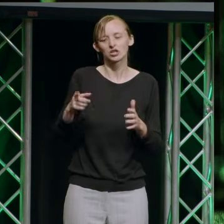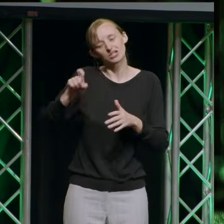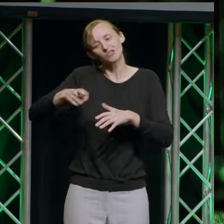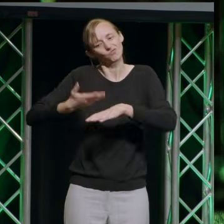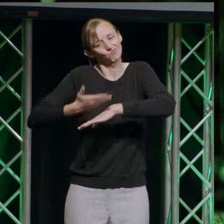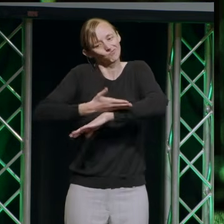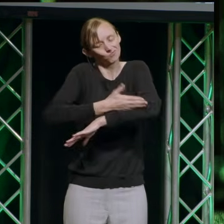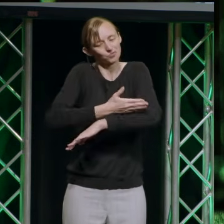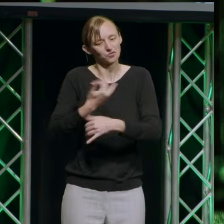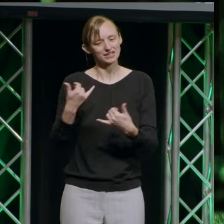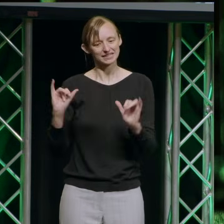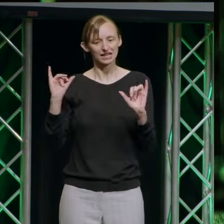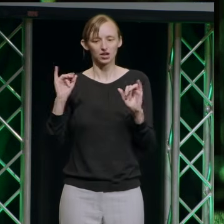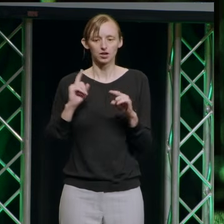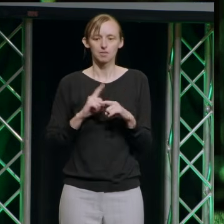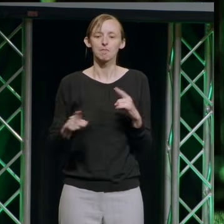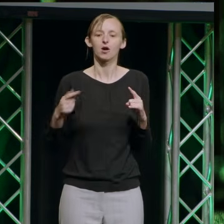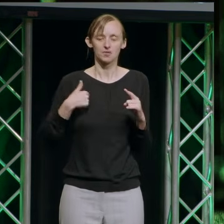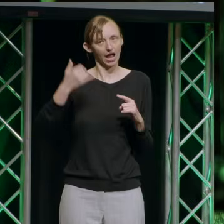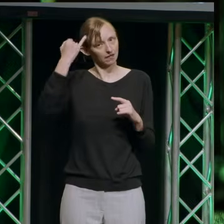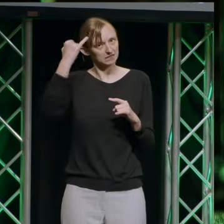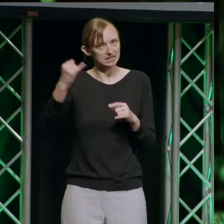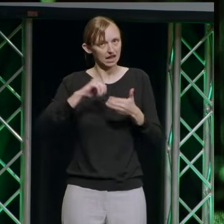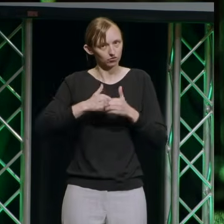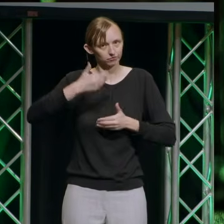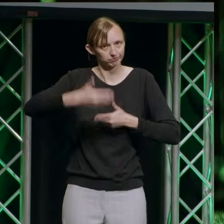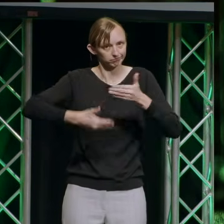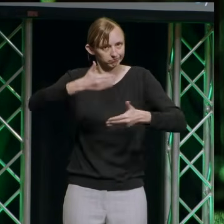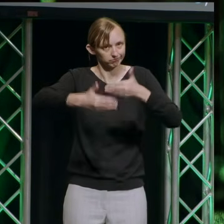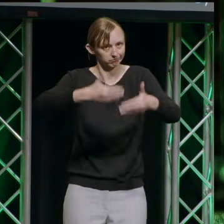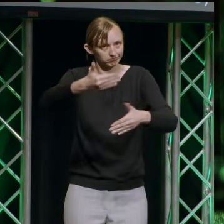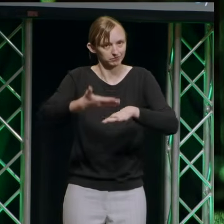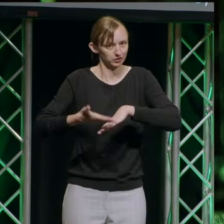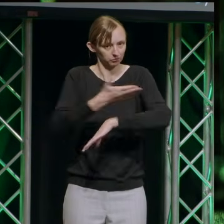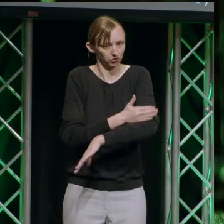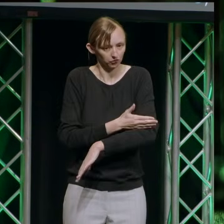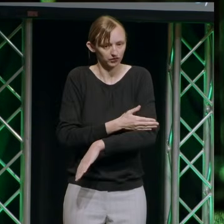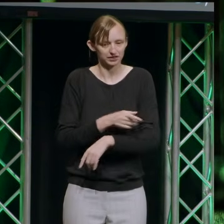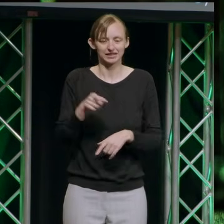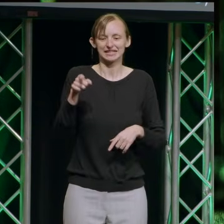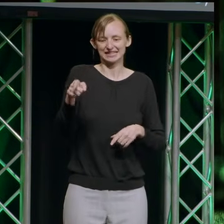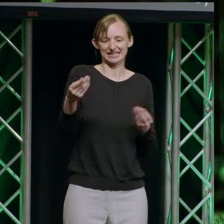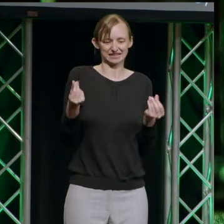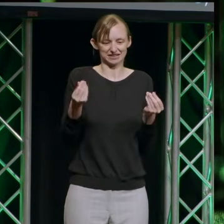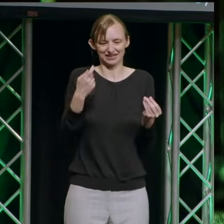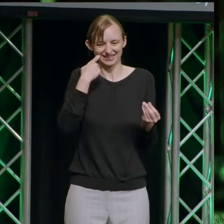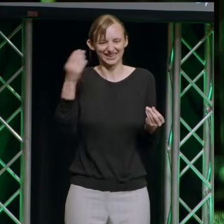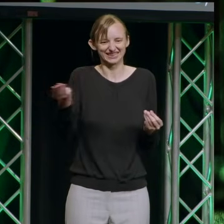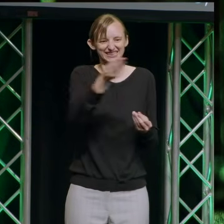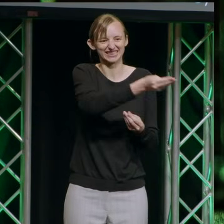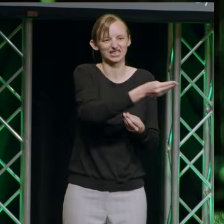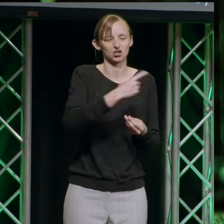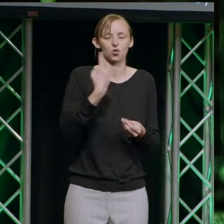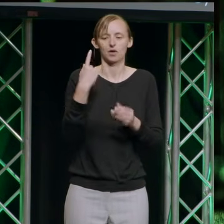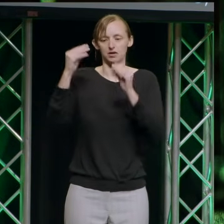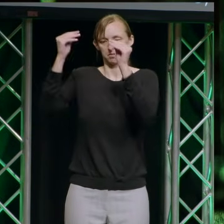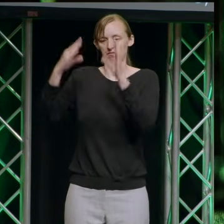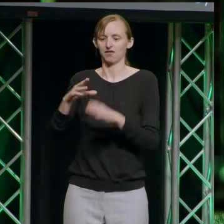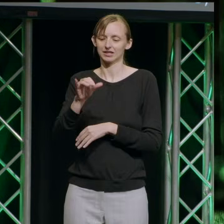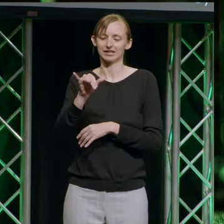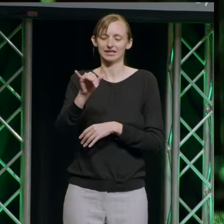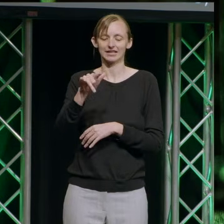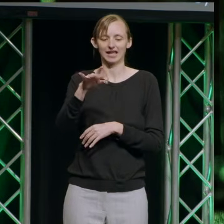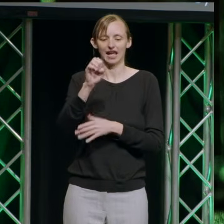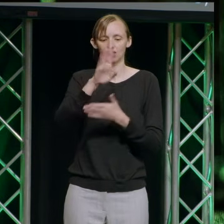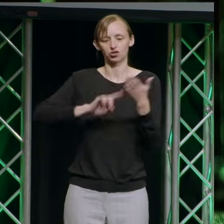do, but we have a roadmap to get there. So this material, for instance, we're collaborating with one of our professors at Yale